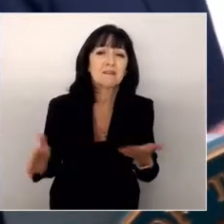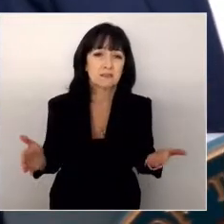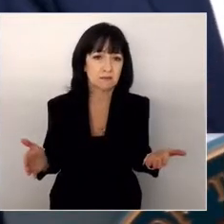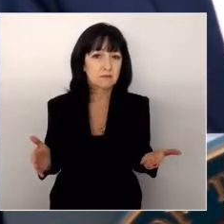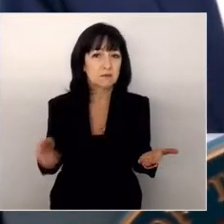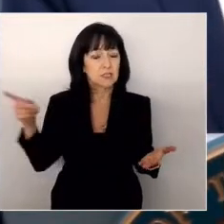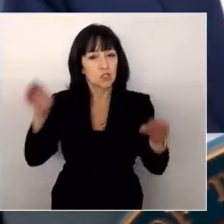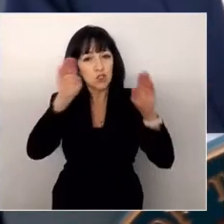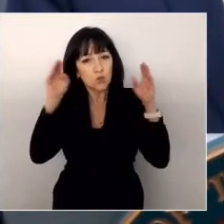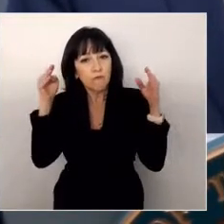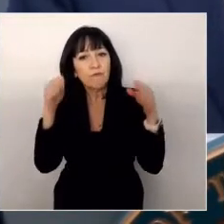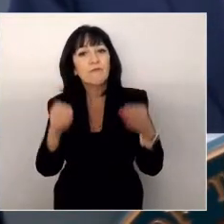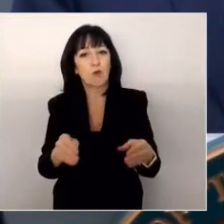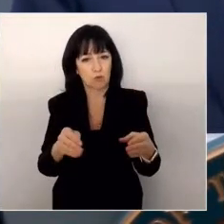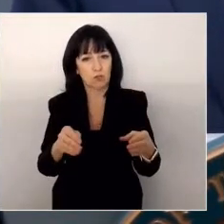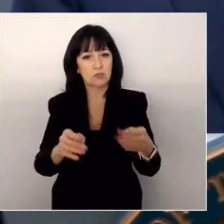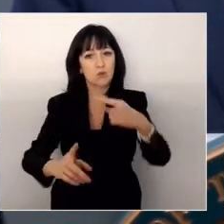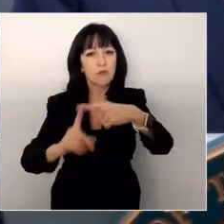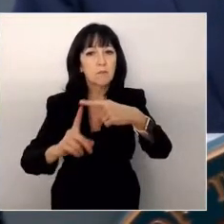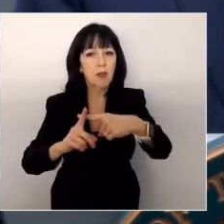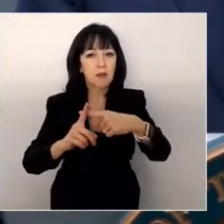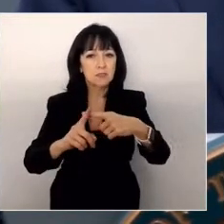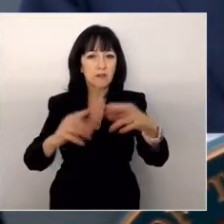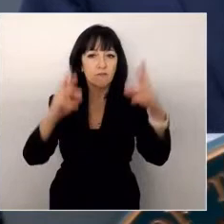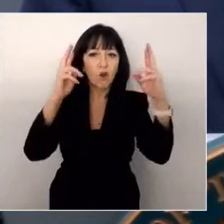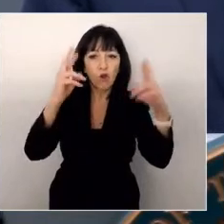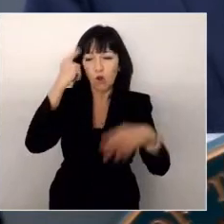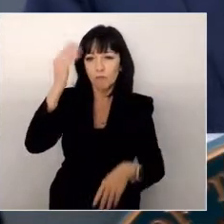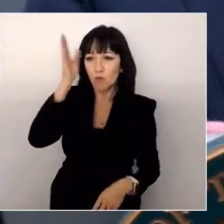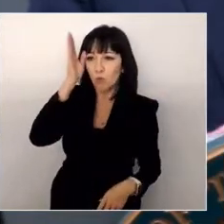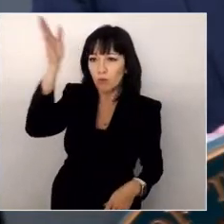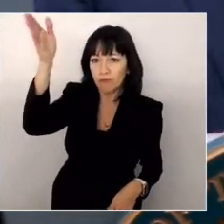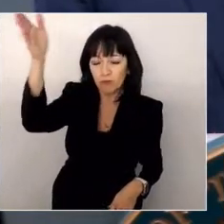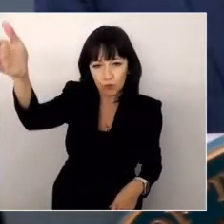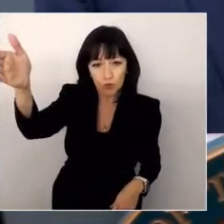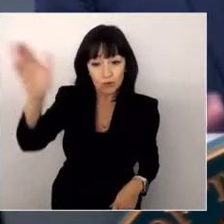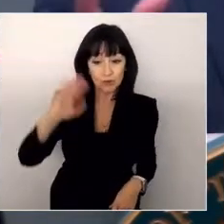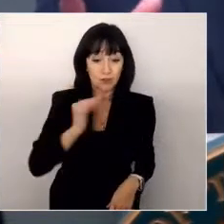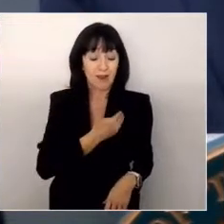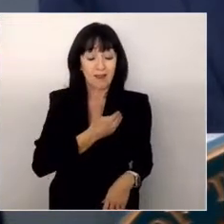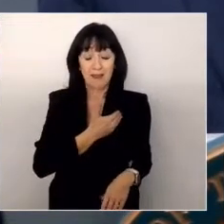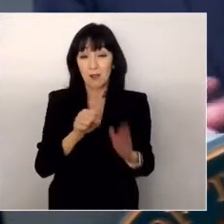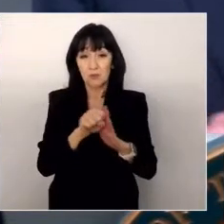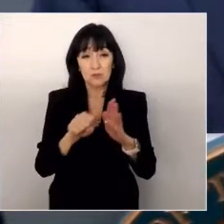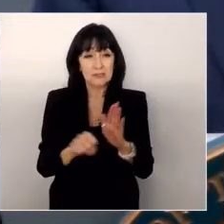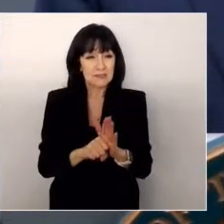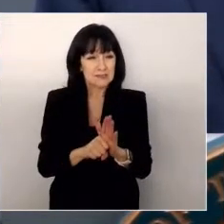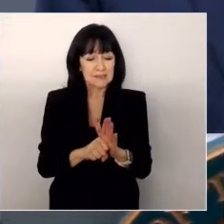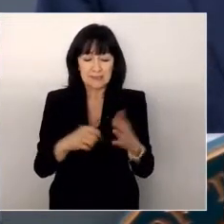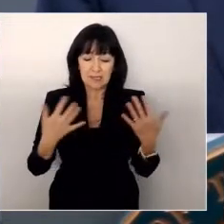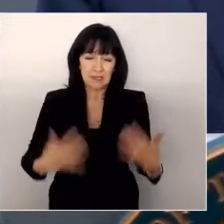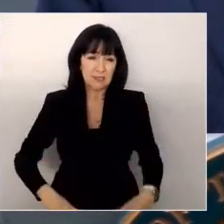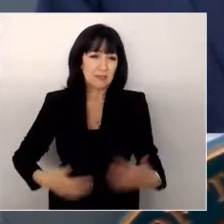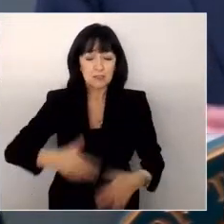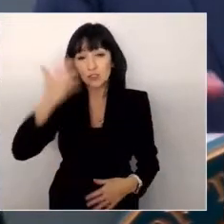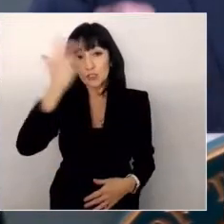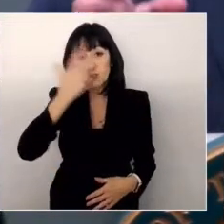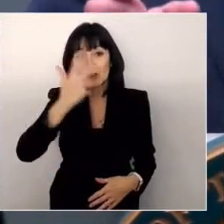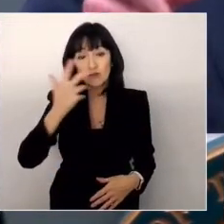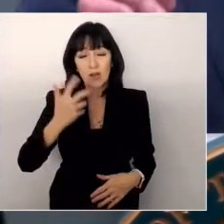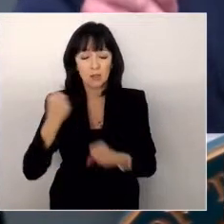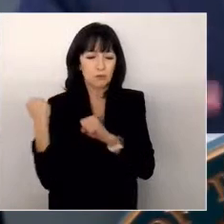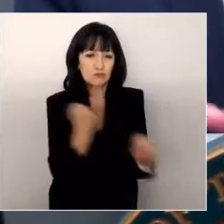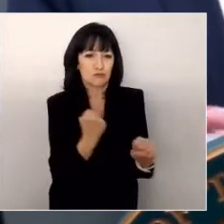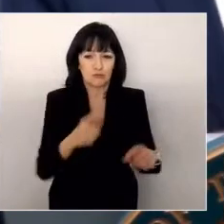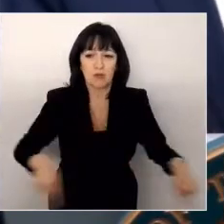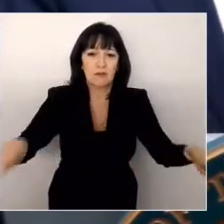for the future. Because of the incredible strength of the people of our state, and because of their resilience, I can tell